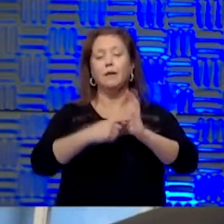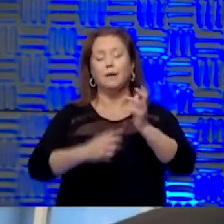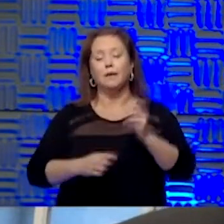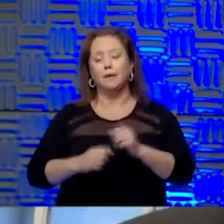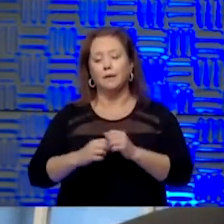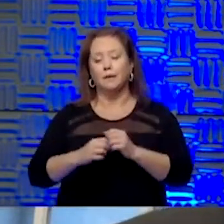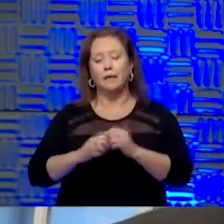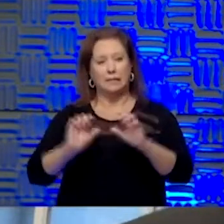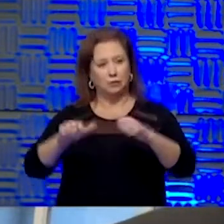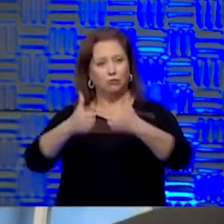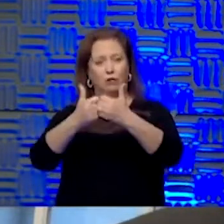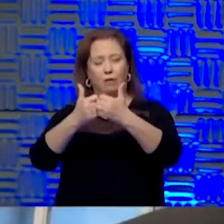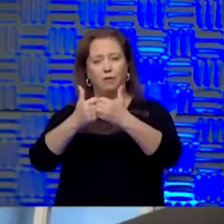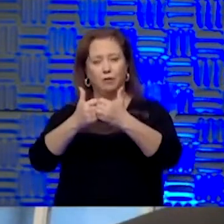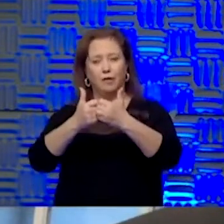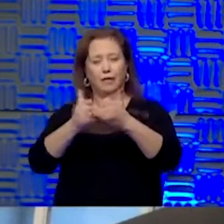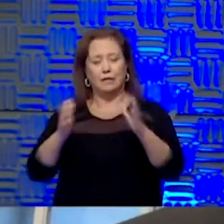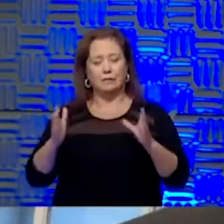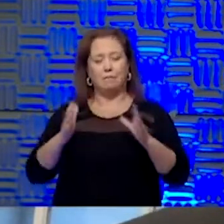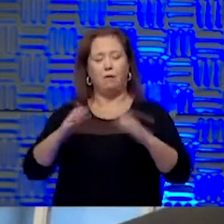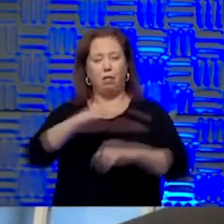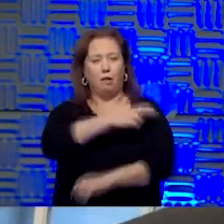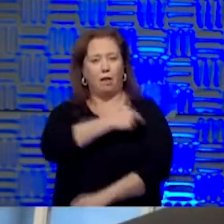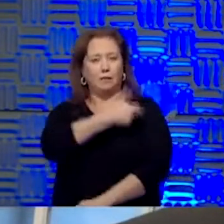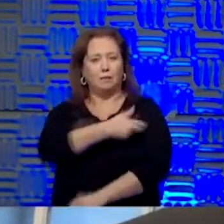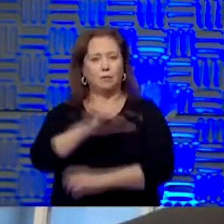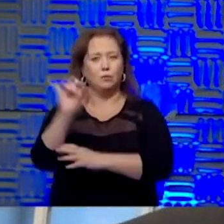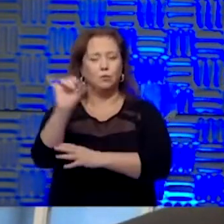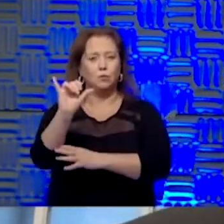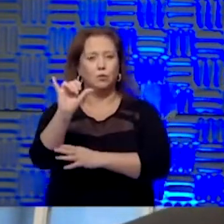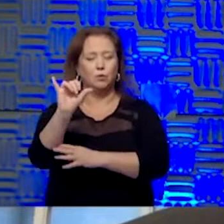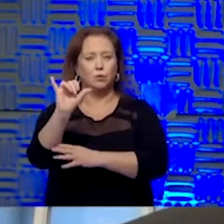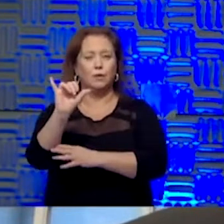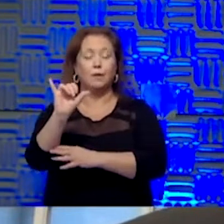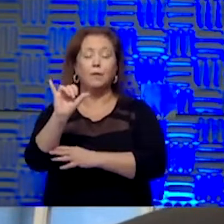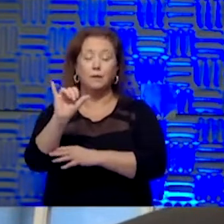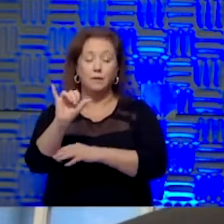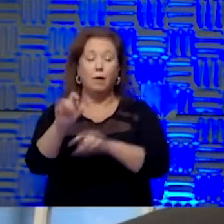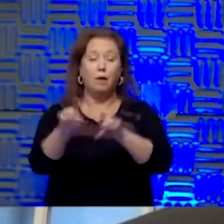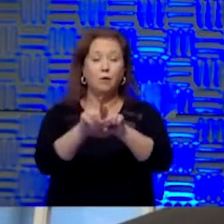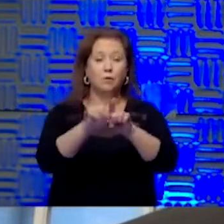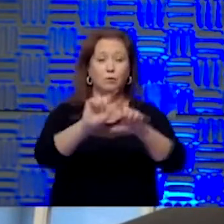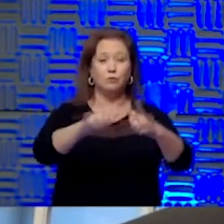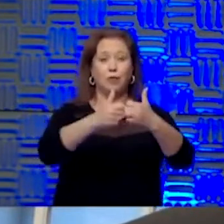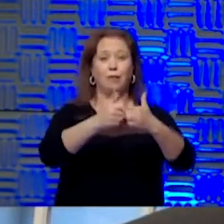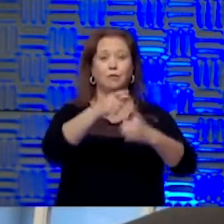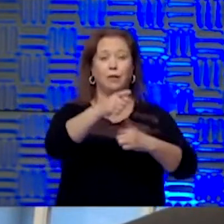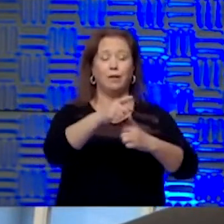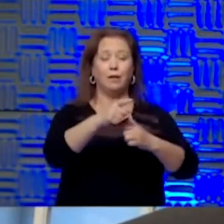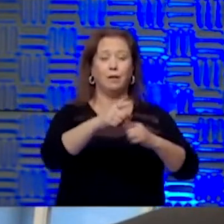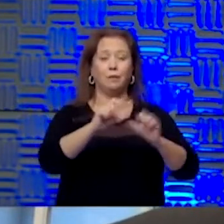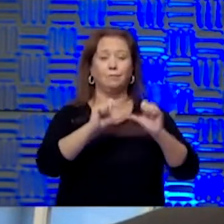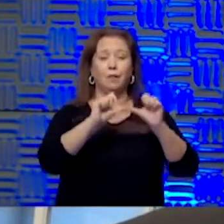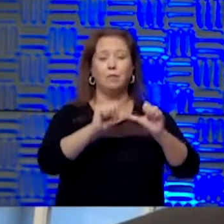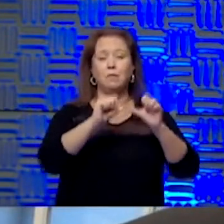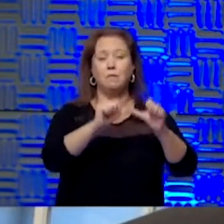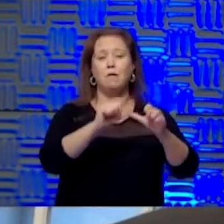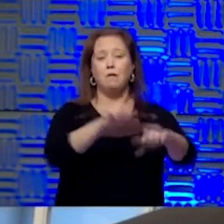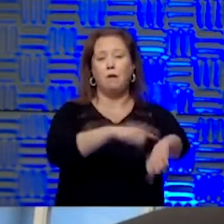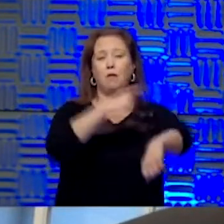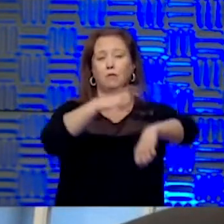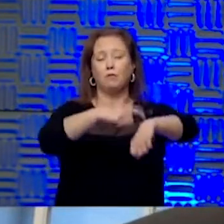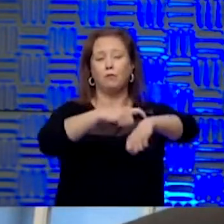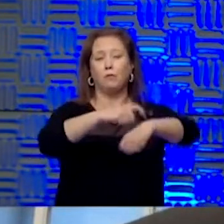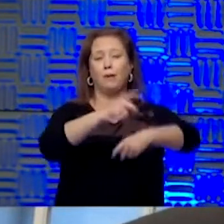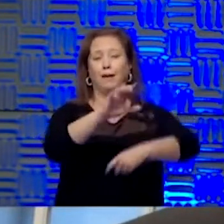challenging not only in our smaller hospitals, but also in our long-term care facilities out there. Just don't always have